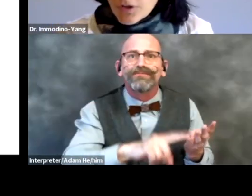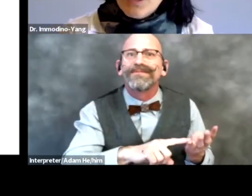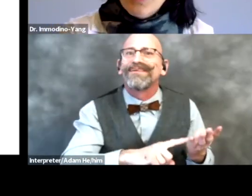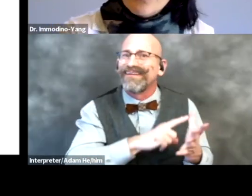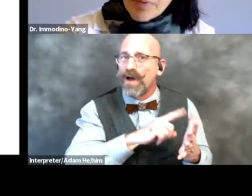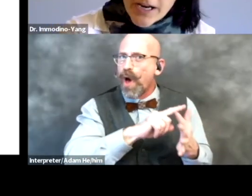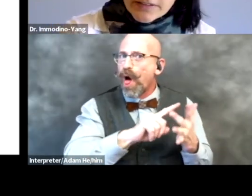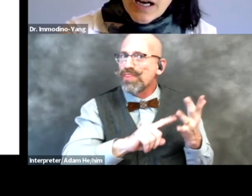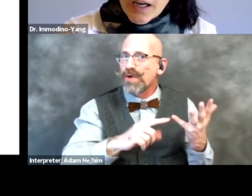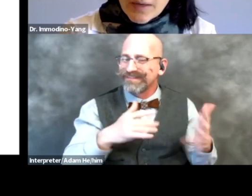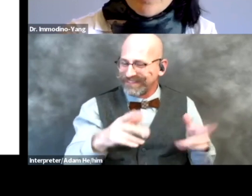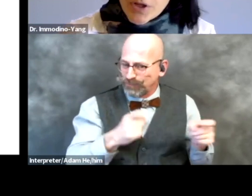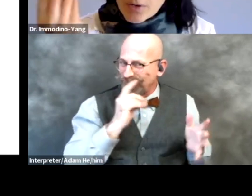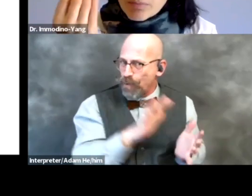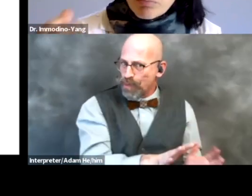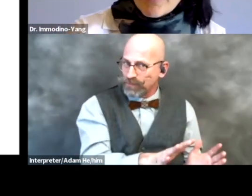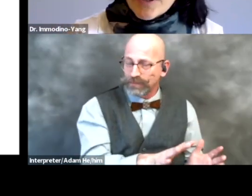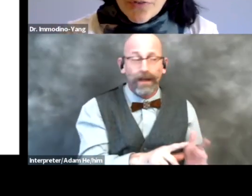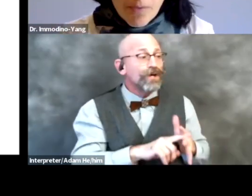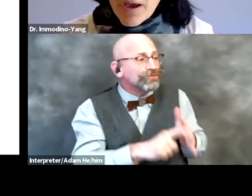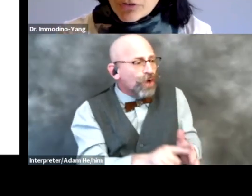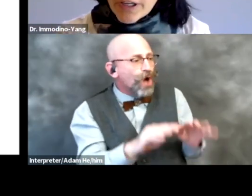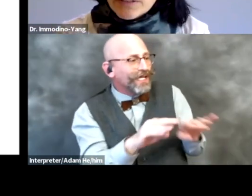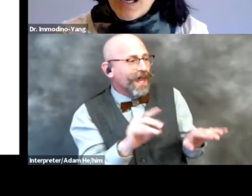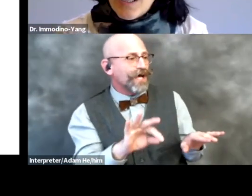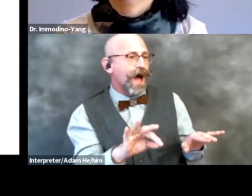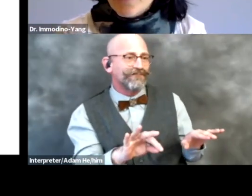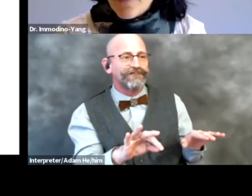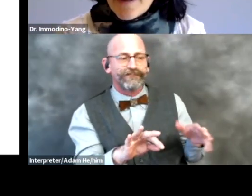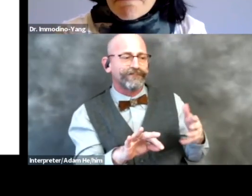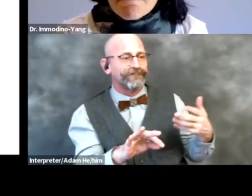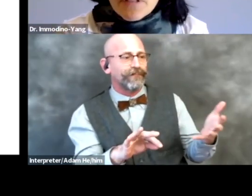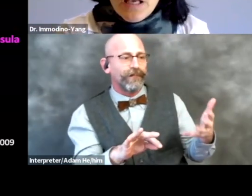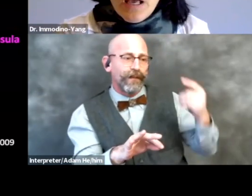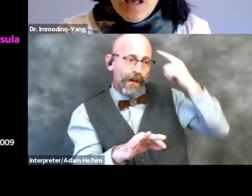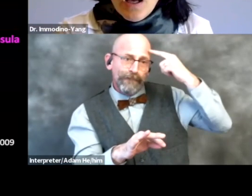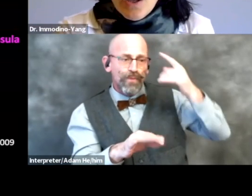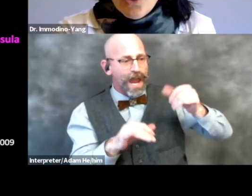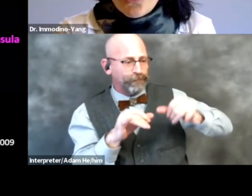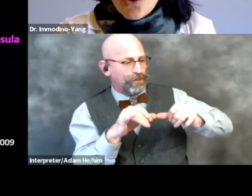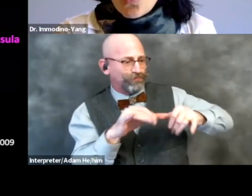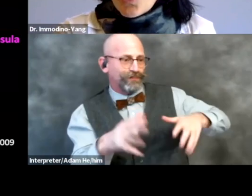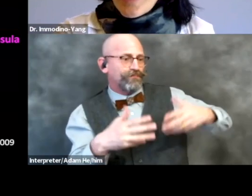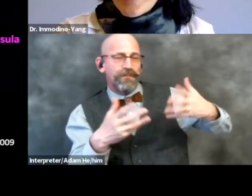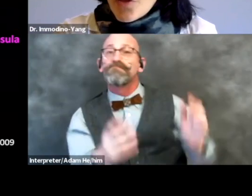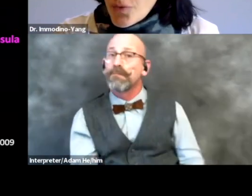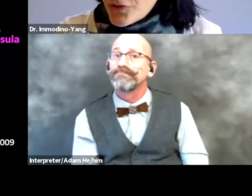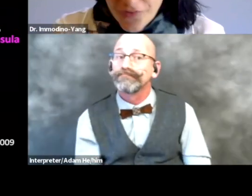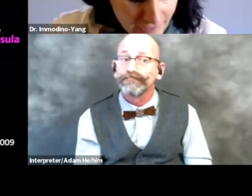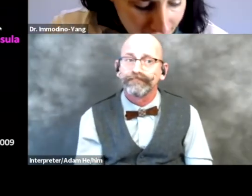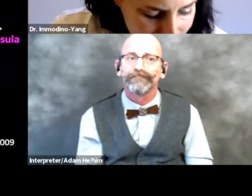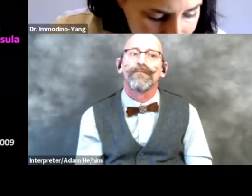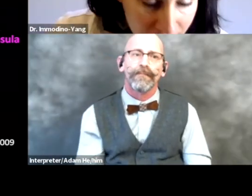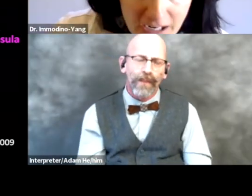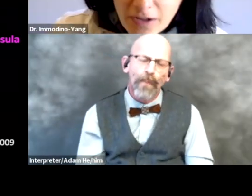starting level of brain, whatever it is that we're measuring, all that. So in other